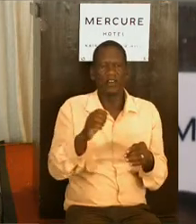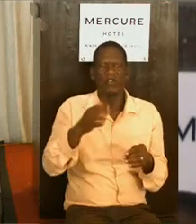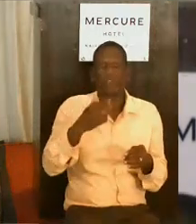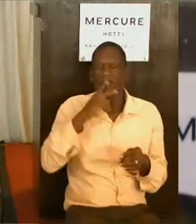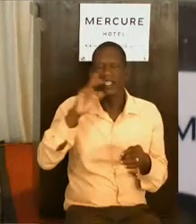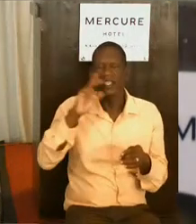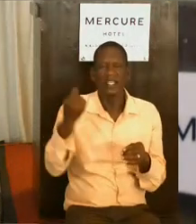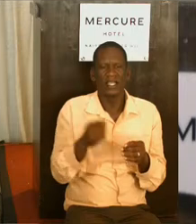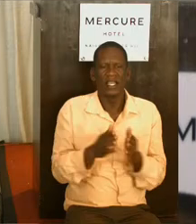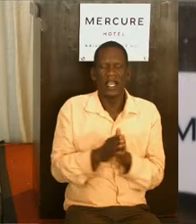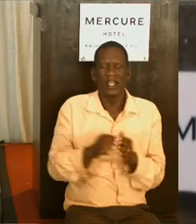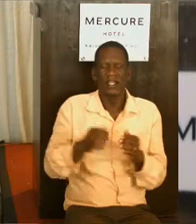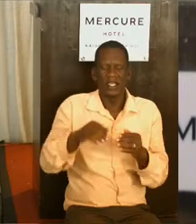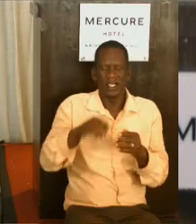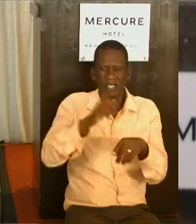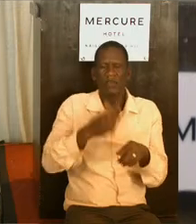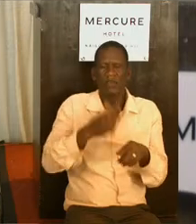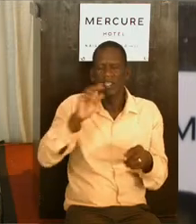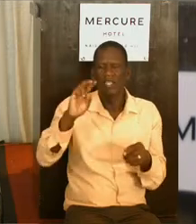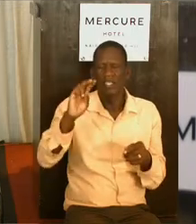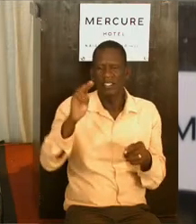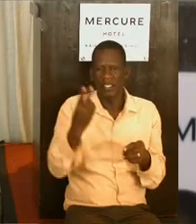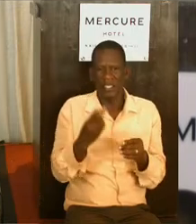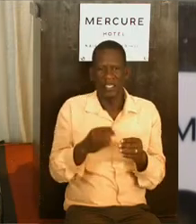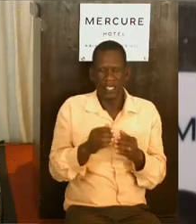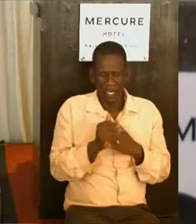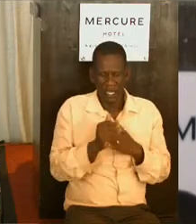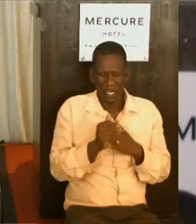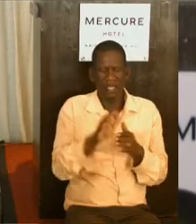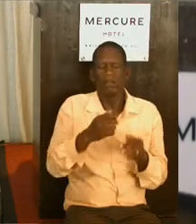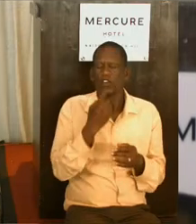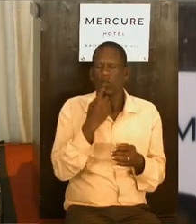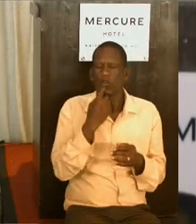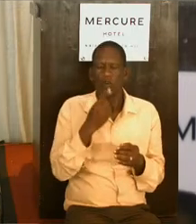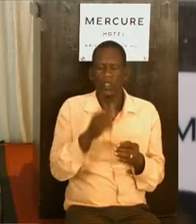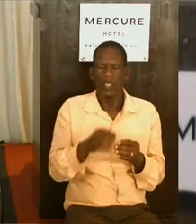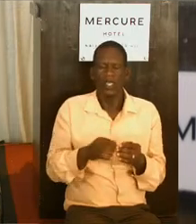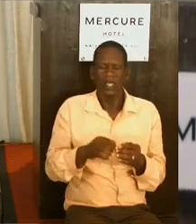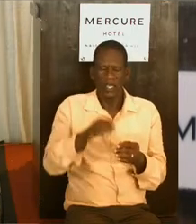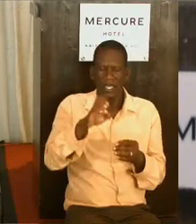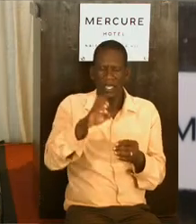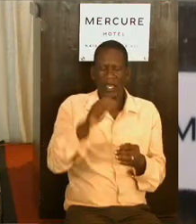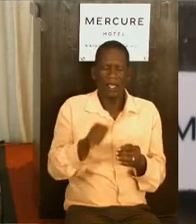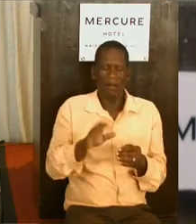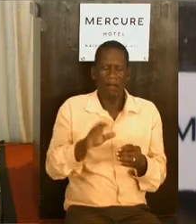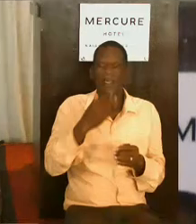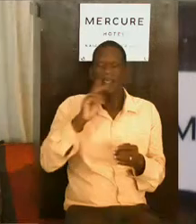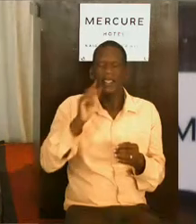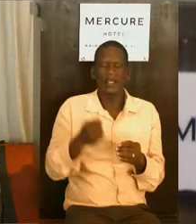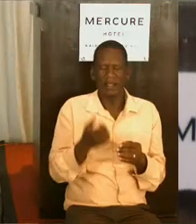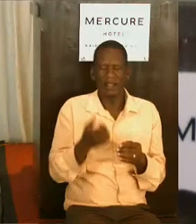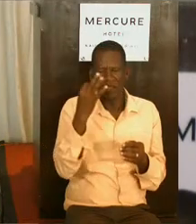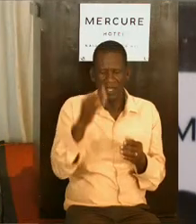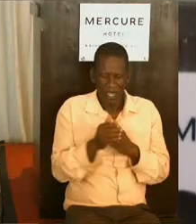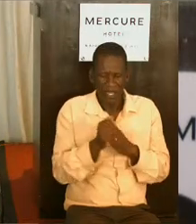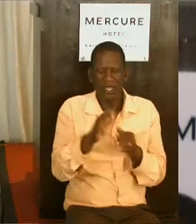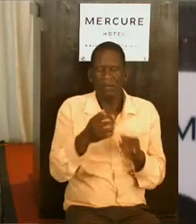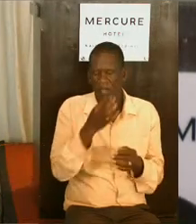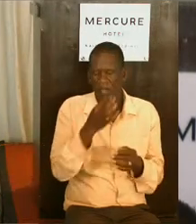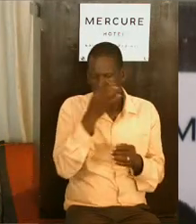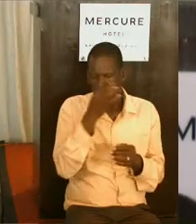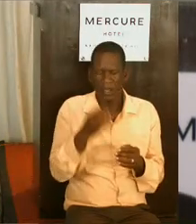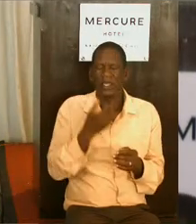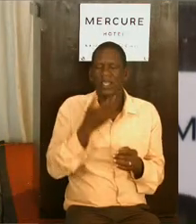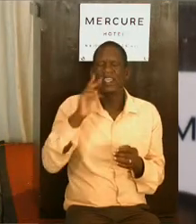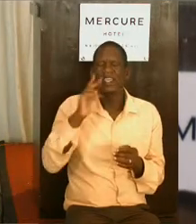the era of Canada too presided over by Moi era of Kenyatta 3 presided over by kibaki Era of